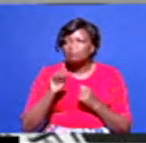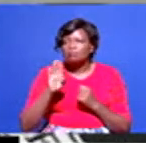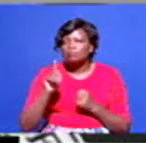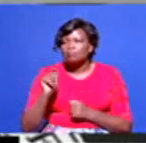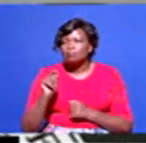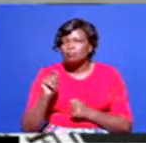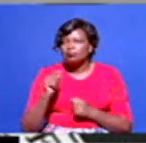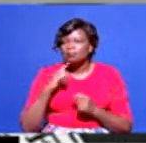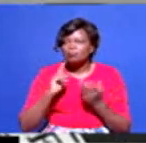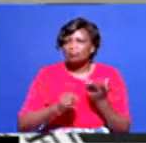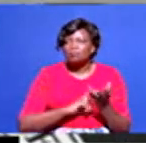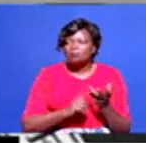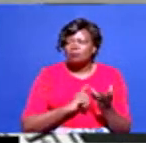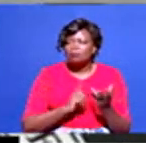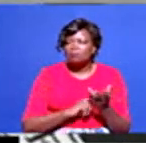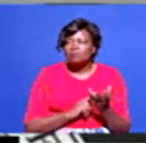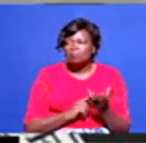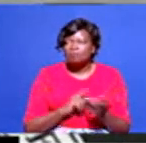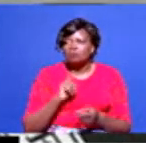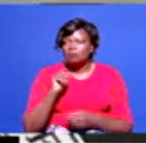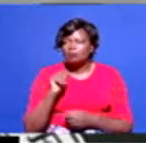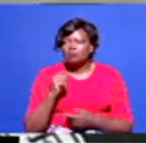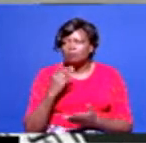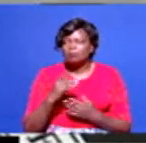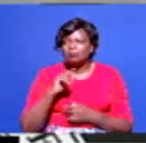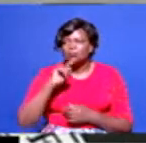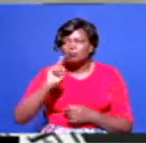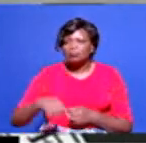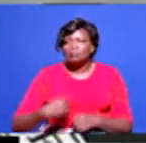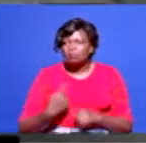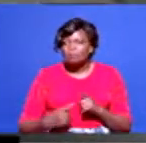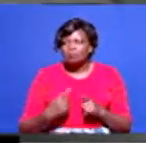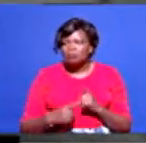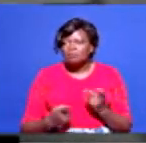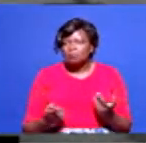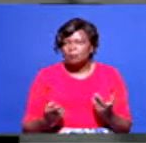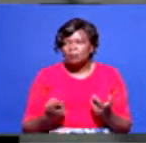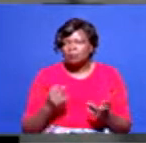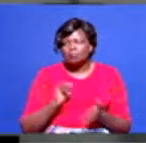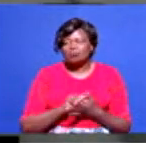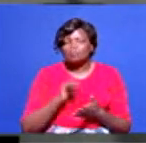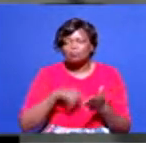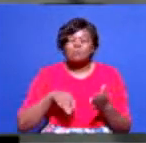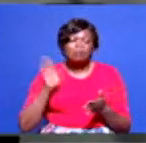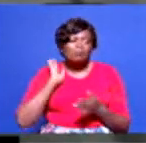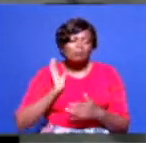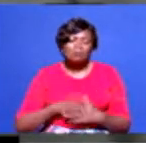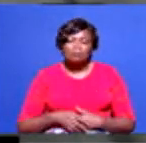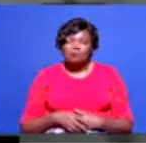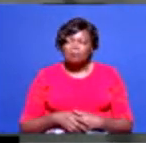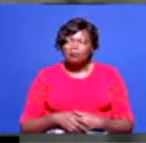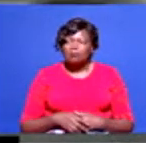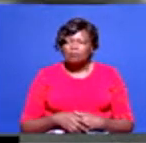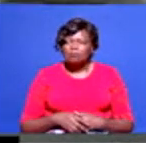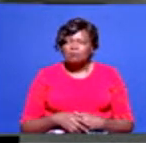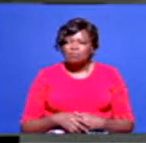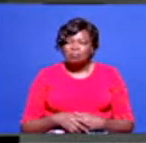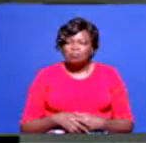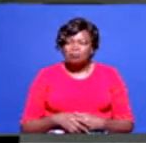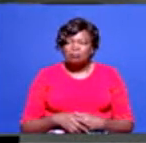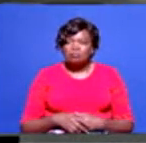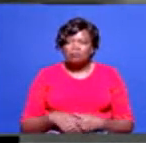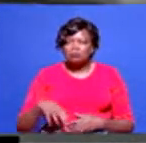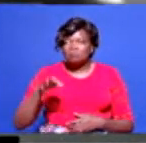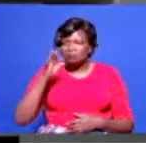count 1, 2, 3 trillion, you take 1,000 years. That's what I'm told. Termed as an astute economist, under Kibaki's rule,